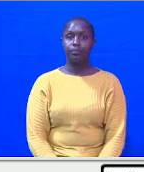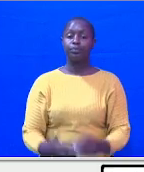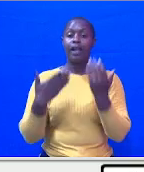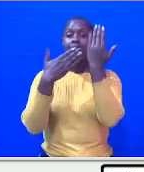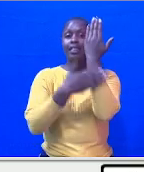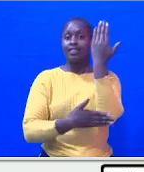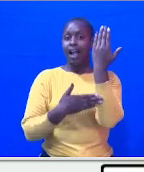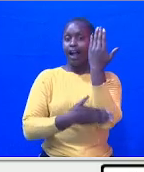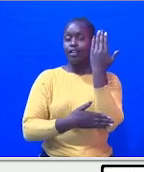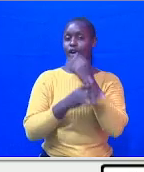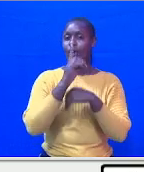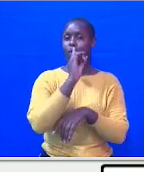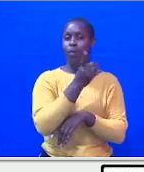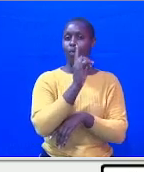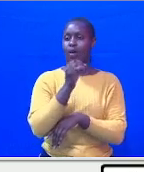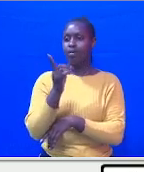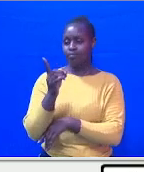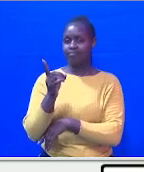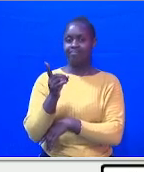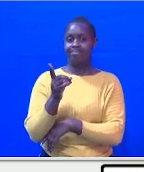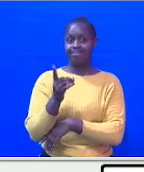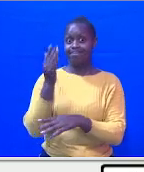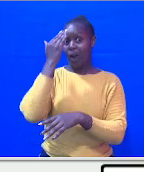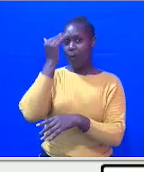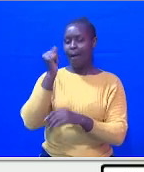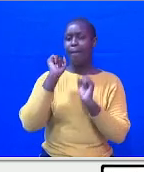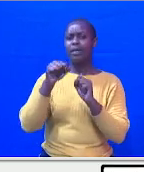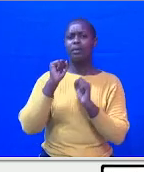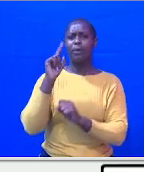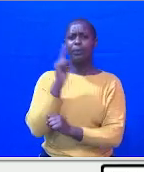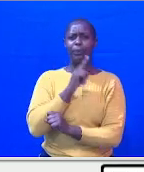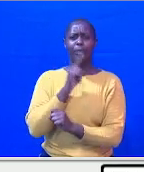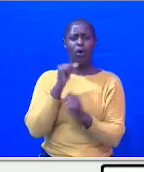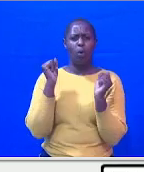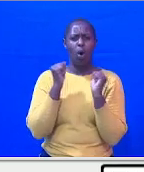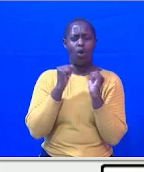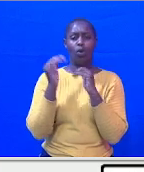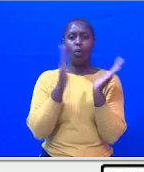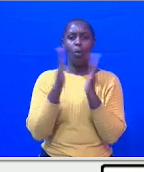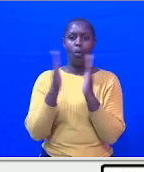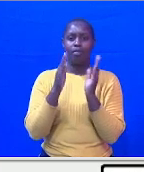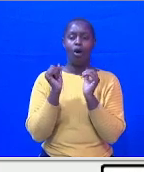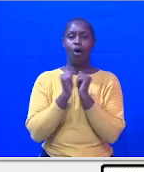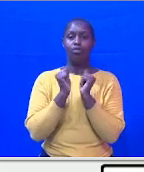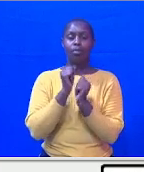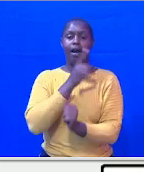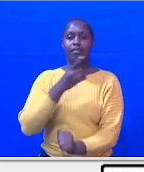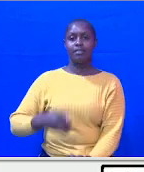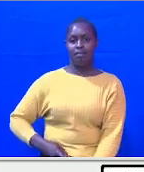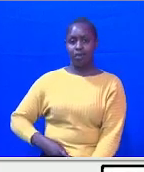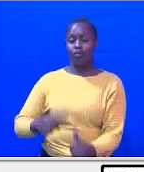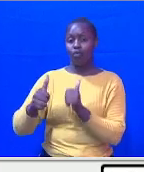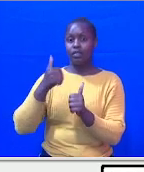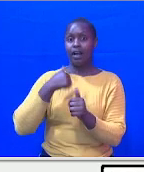has been warned to brace up for harsh weather conditions between the months of October and December, where a drought period has been